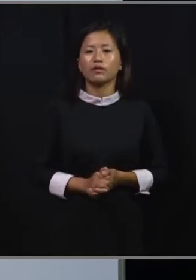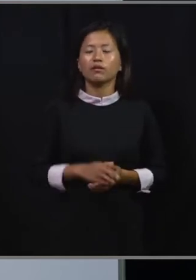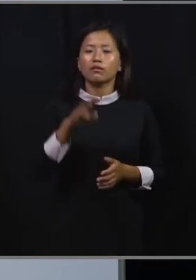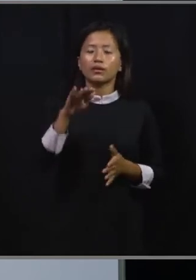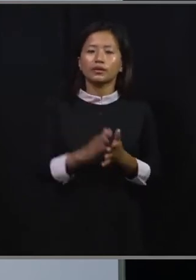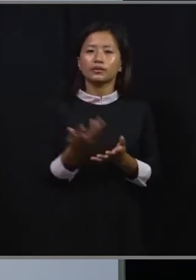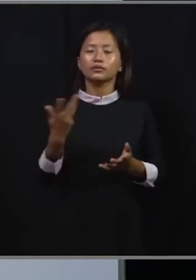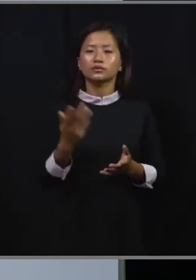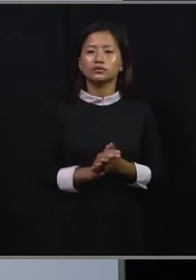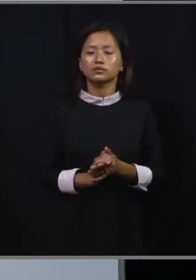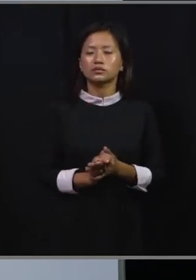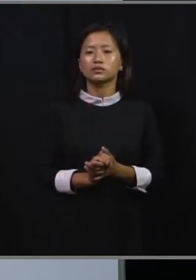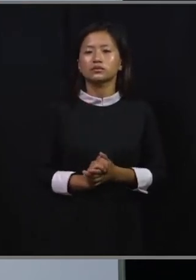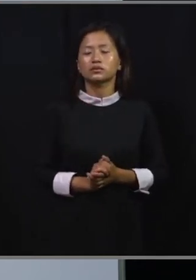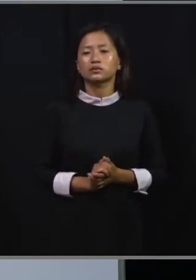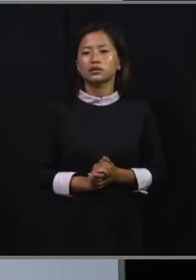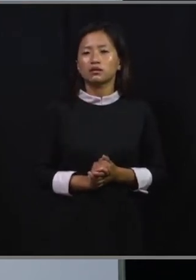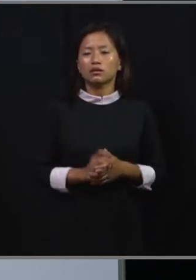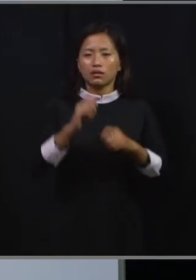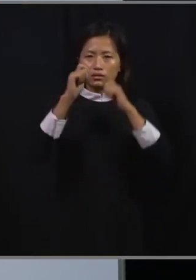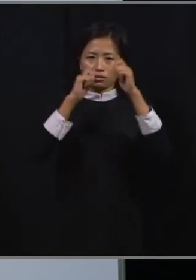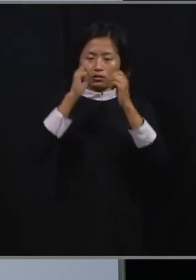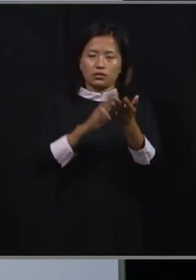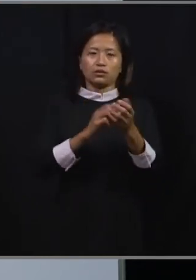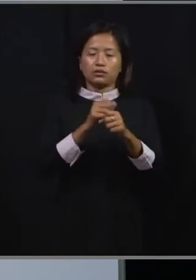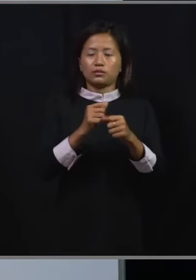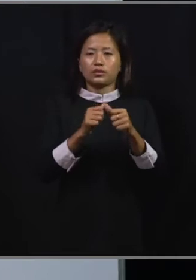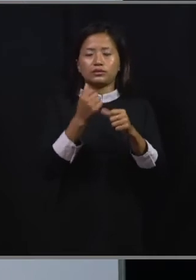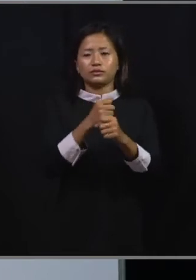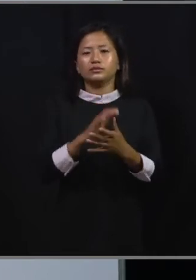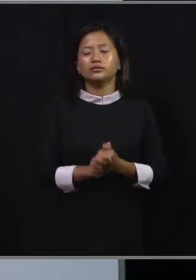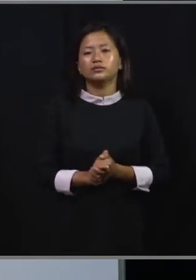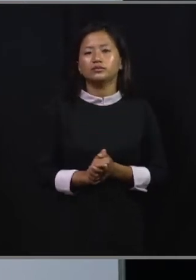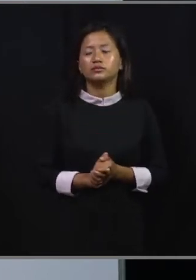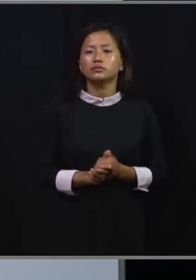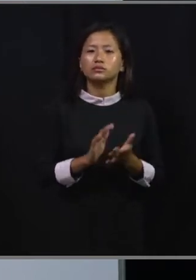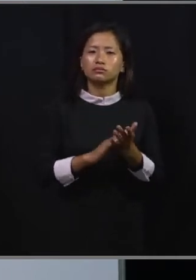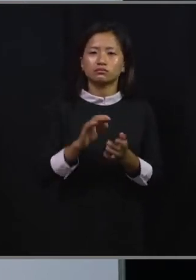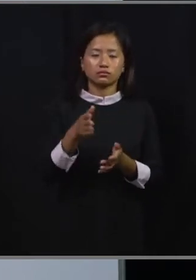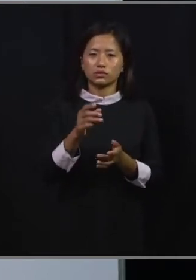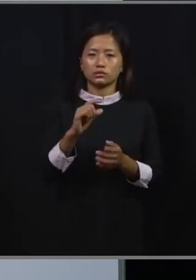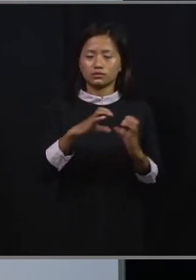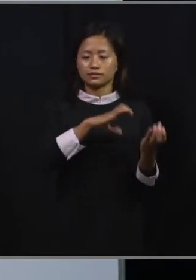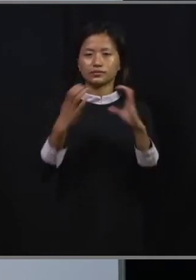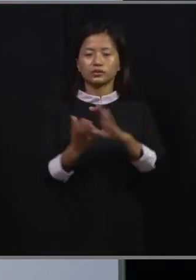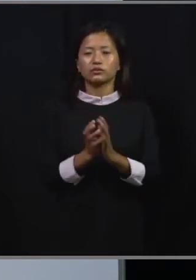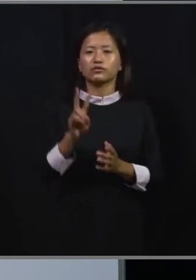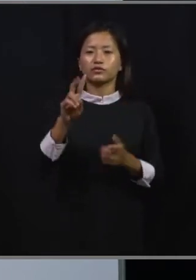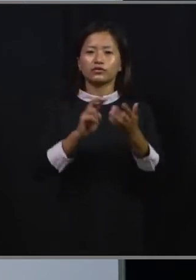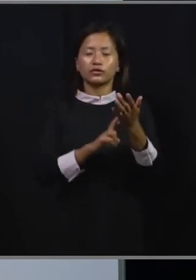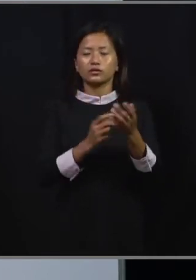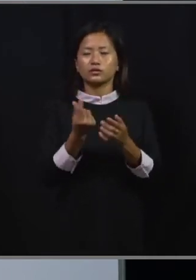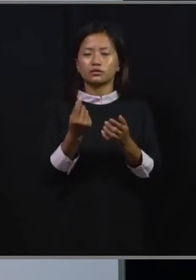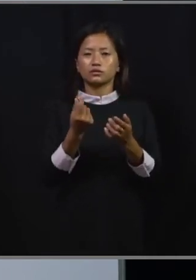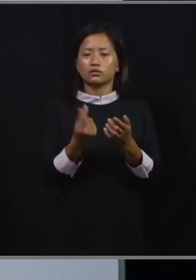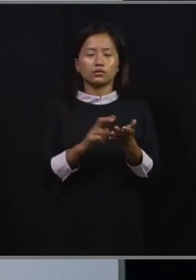happens if the image is formed at infinity? Expression for magnification. So I can write m. So it's not going to change. So we can write again v naught u